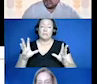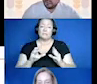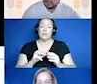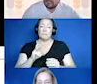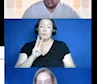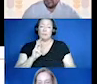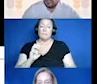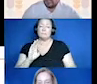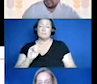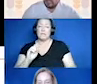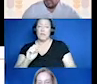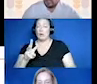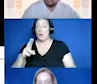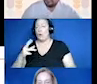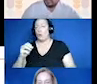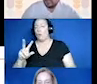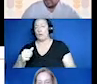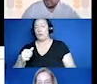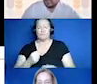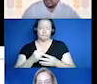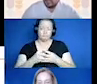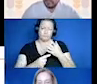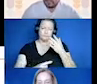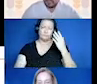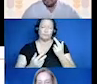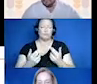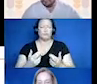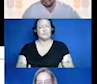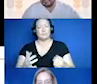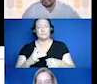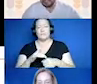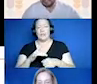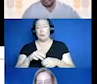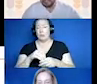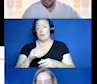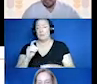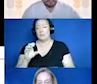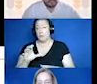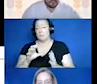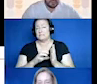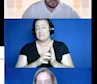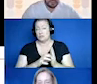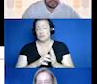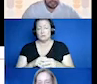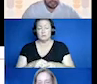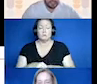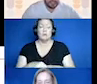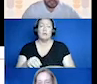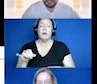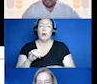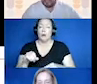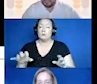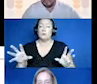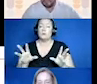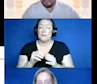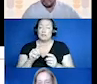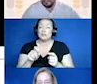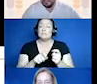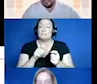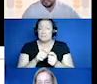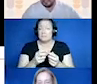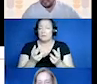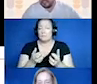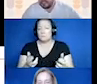HOVA also has tons of resources available in the documents section of the site. There are also session-specific resources